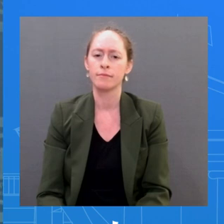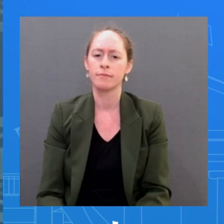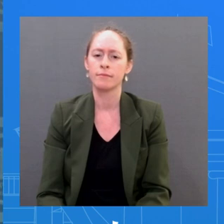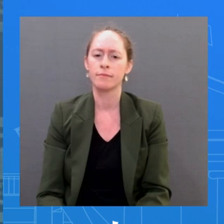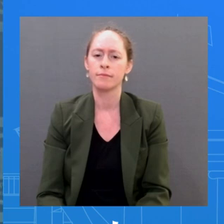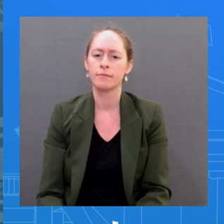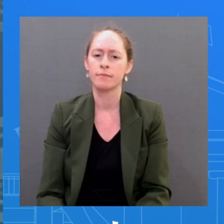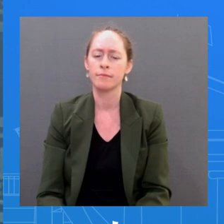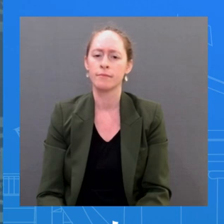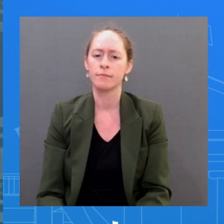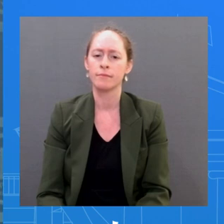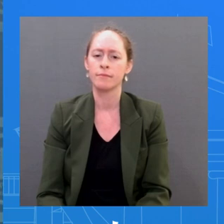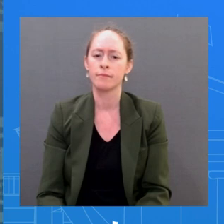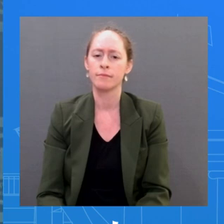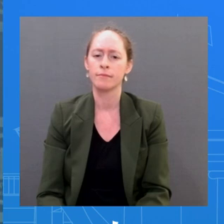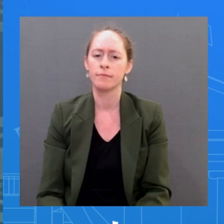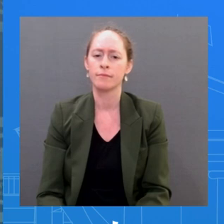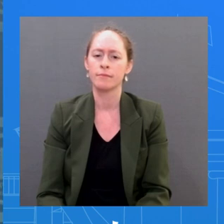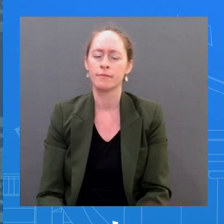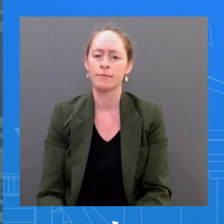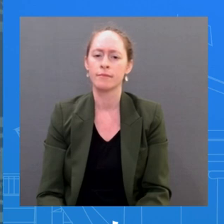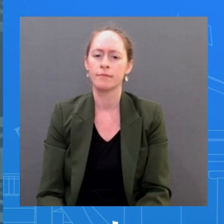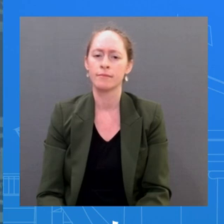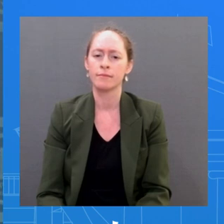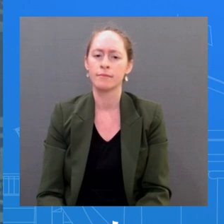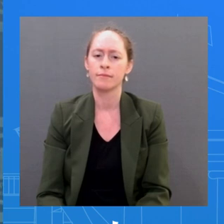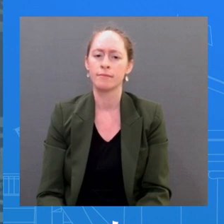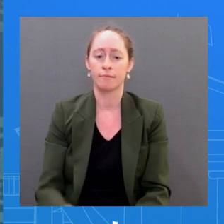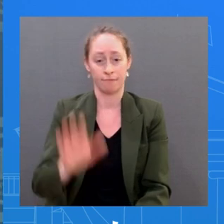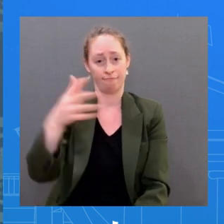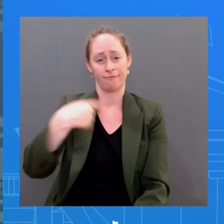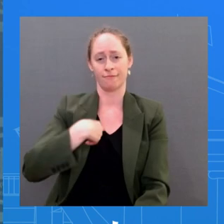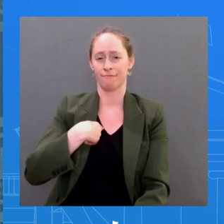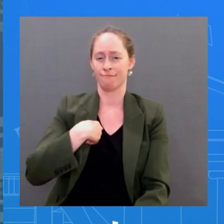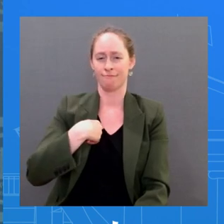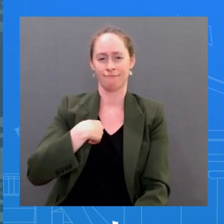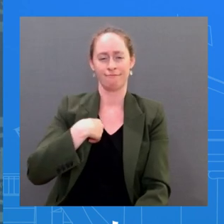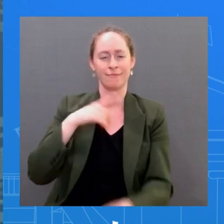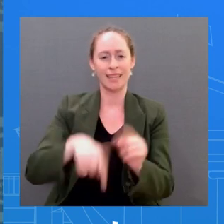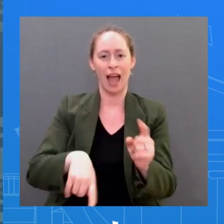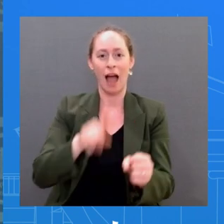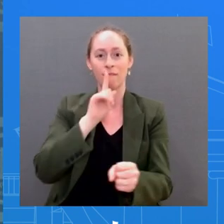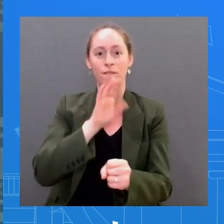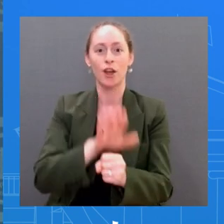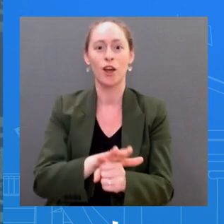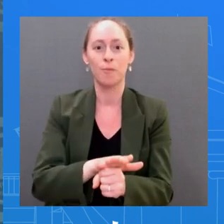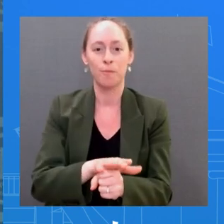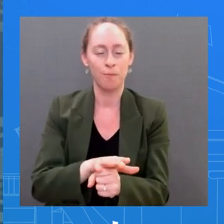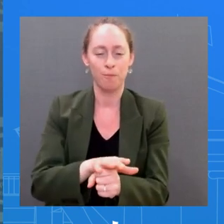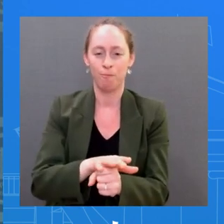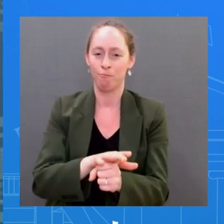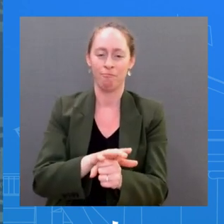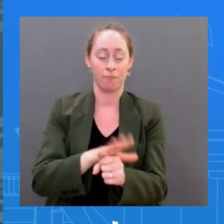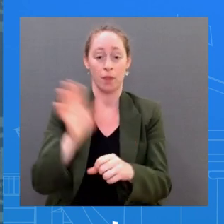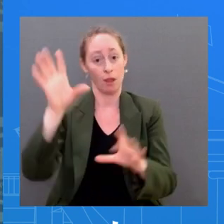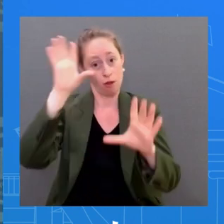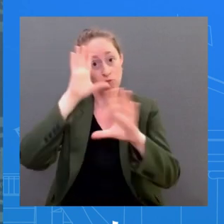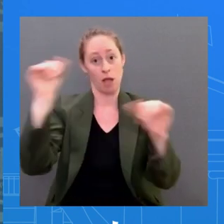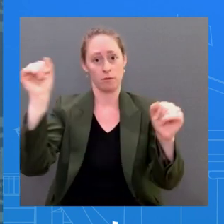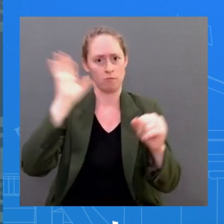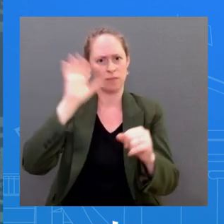president is looking forward to leaving tomorrow to head to the summit that we are